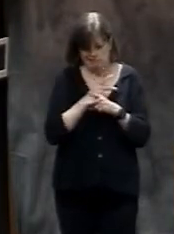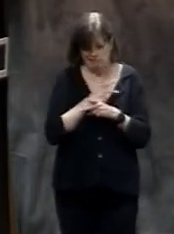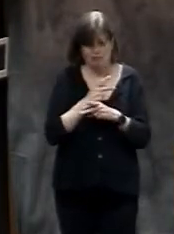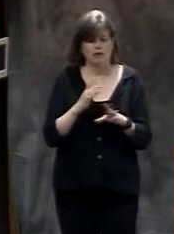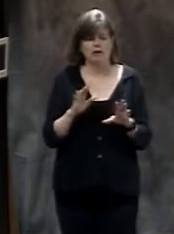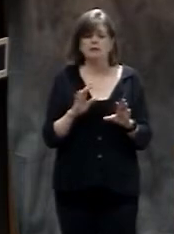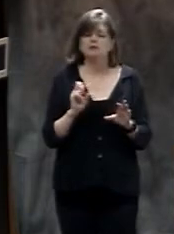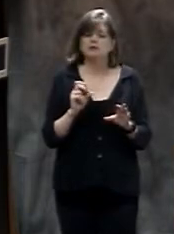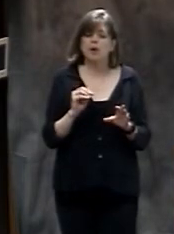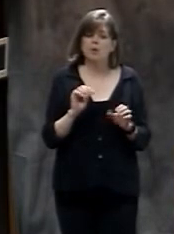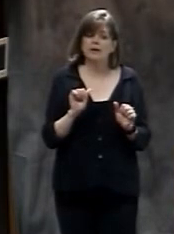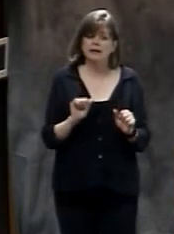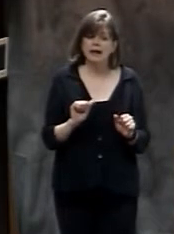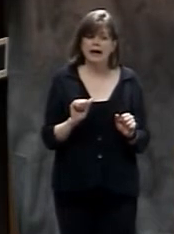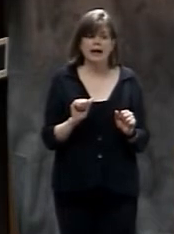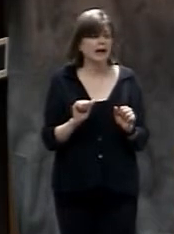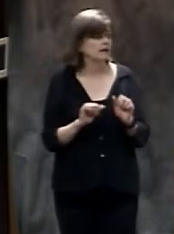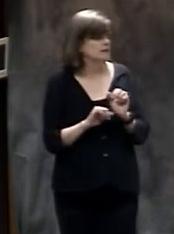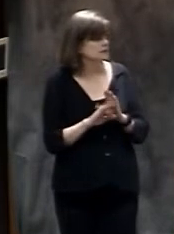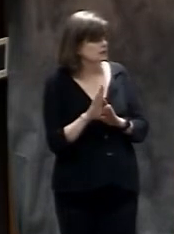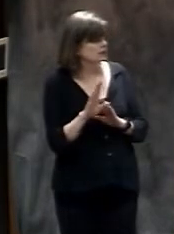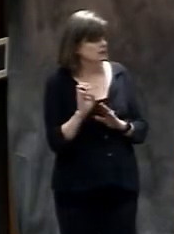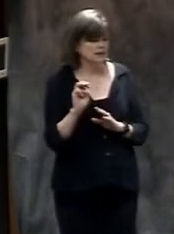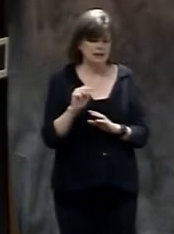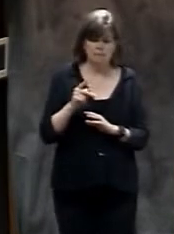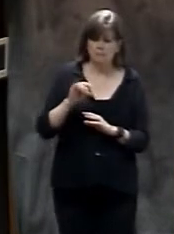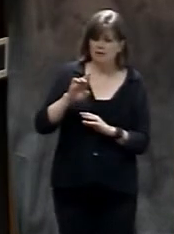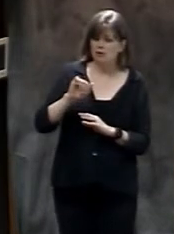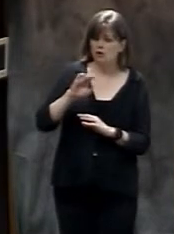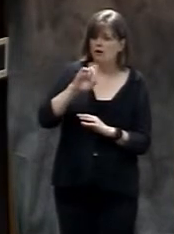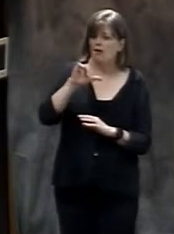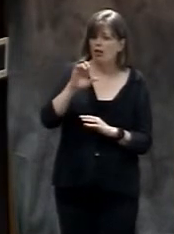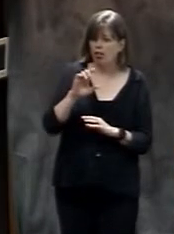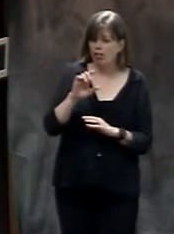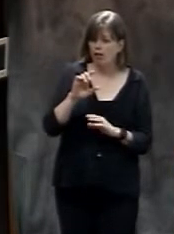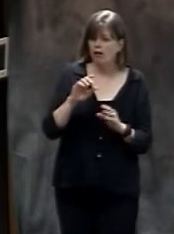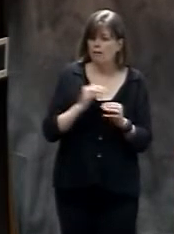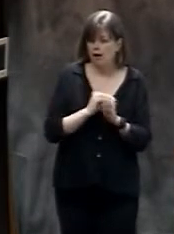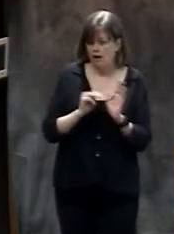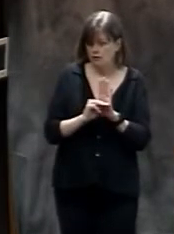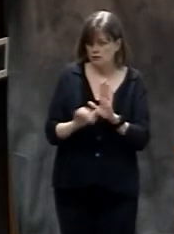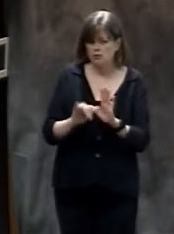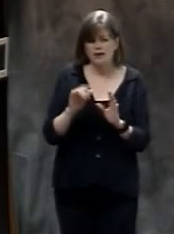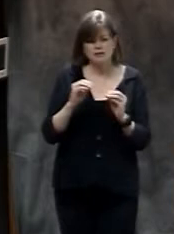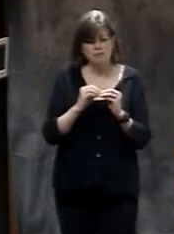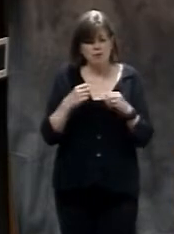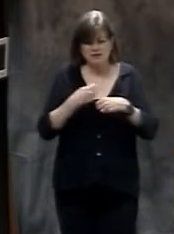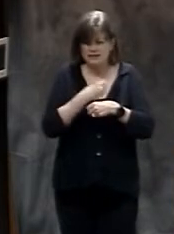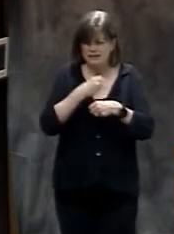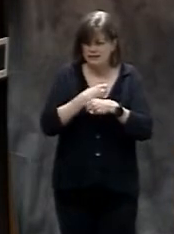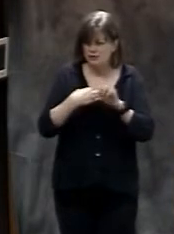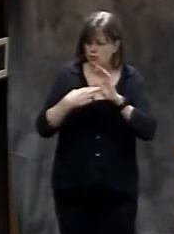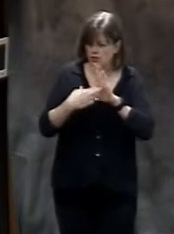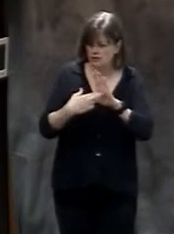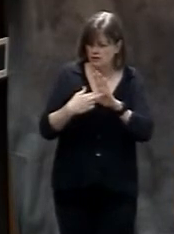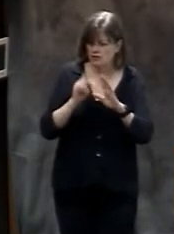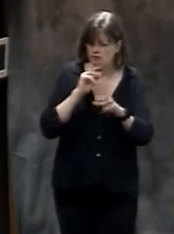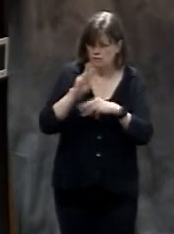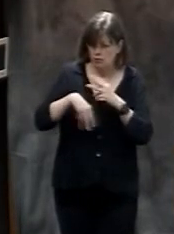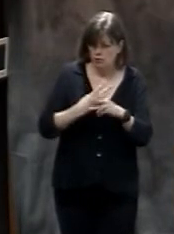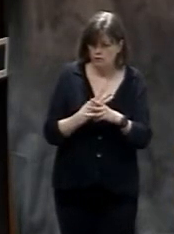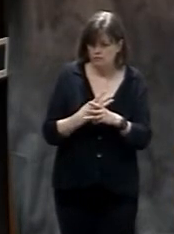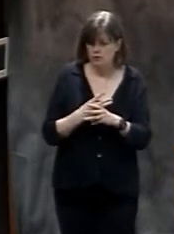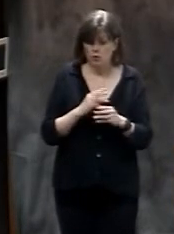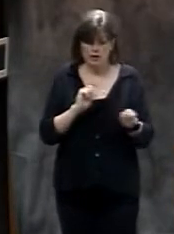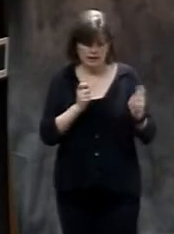can develop empirical models as well. And empirical models are more of a statistical representation of reality. So the dynamical models, we're